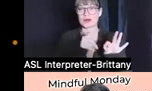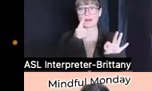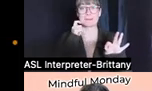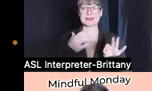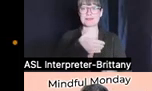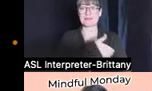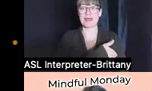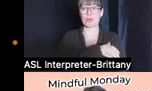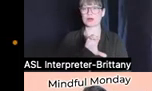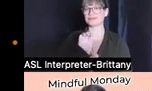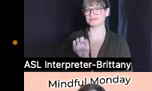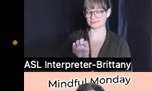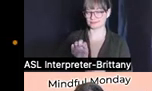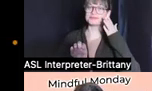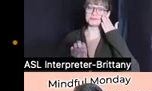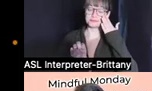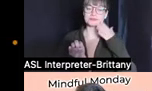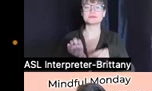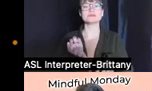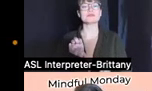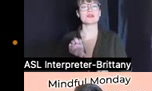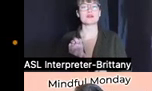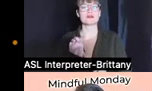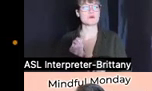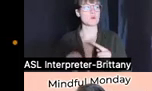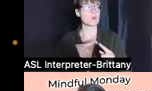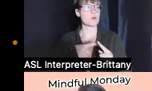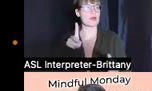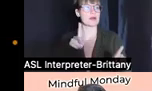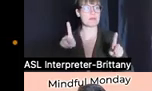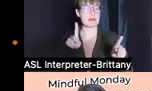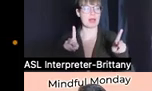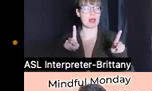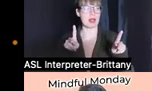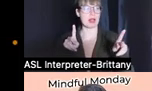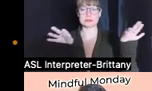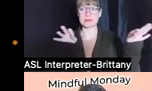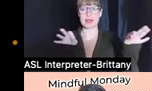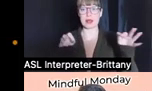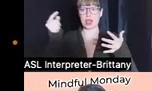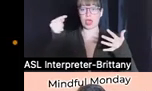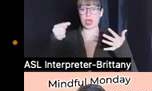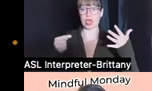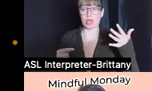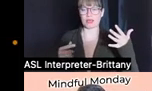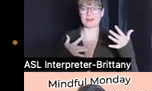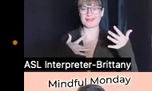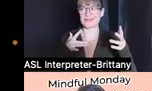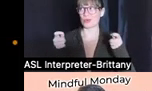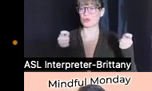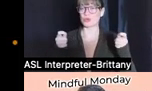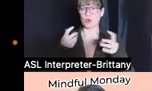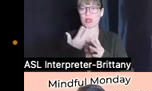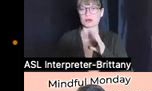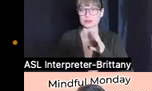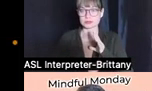importante porque les da el poder al niño, especialmente con niño. Todo el mundo le dice a uno lo que tiene que hacer y uno no siente